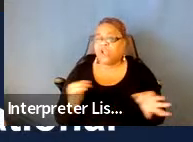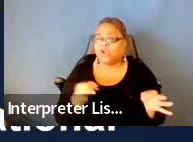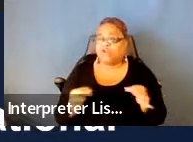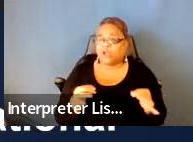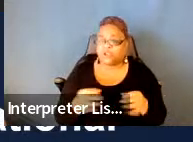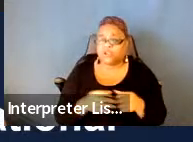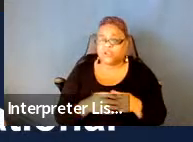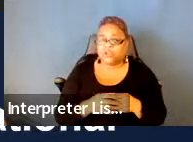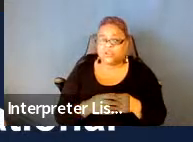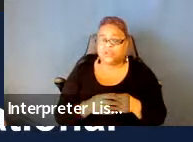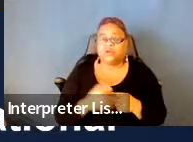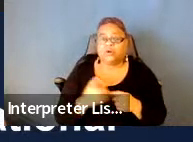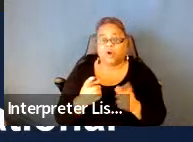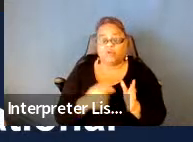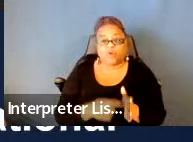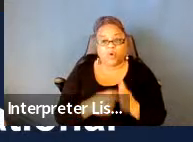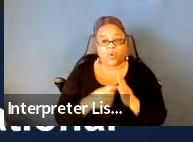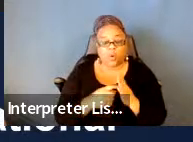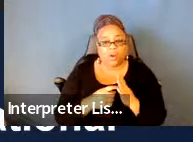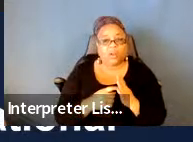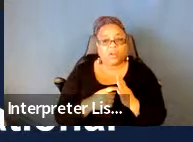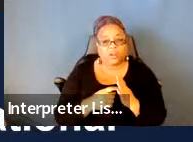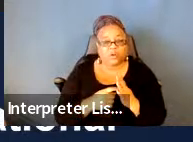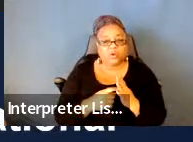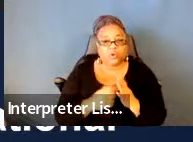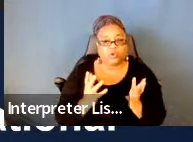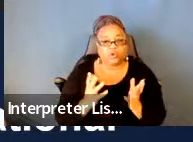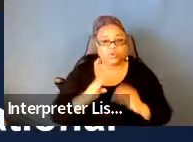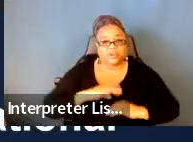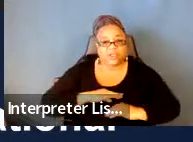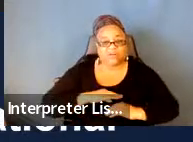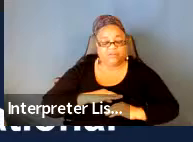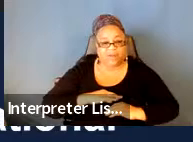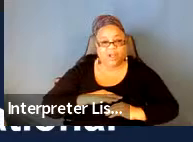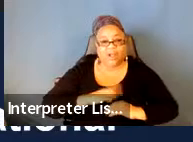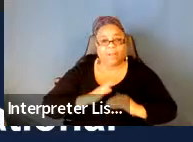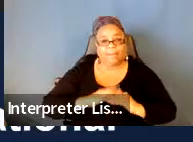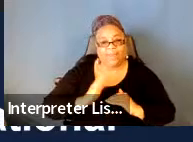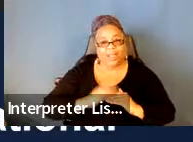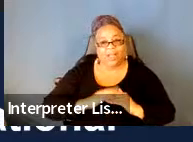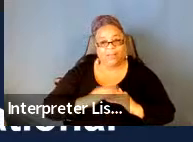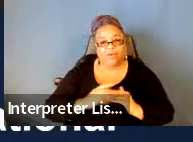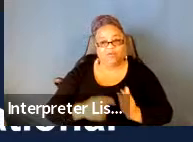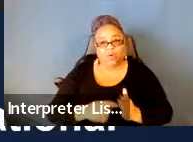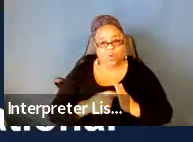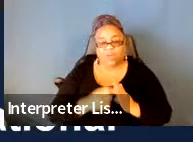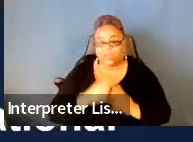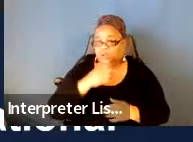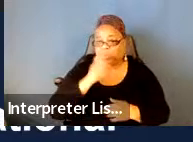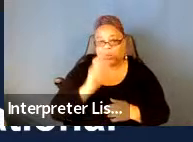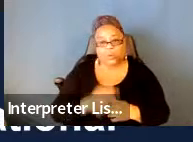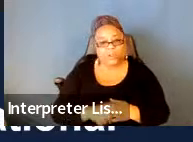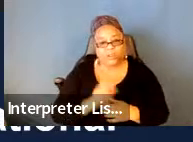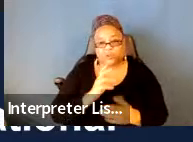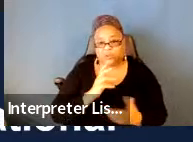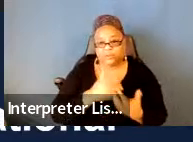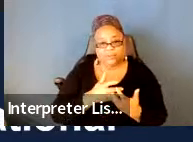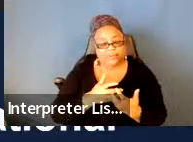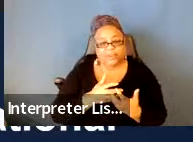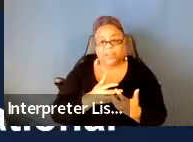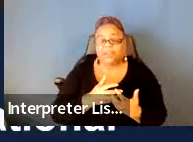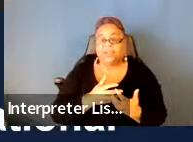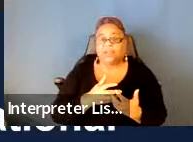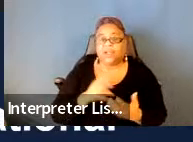requirements for characters, not just, they do not need to meet tactile or raised character